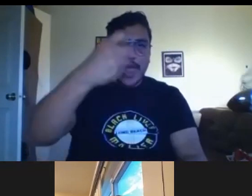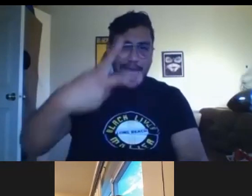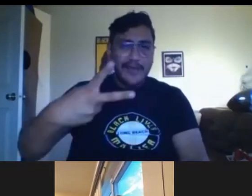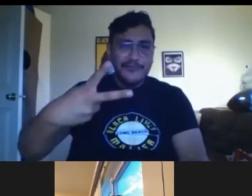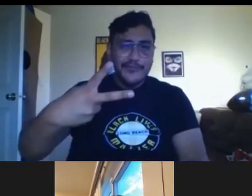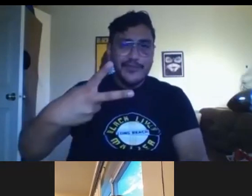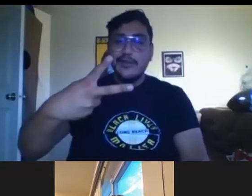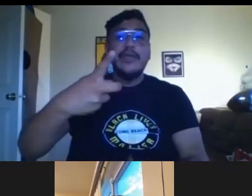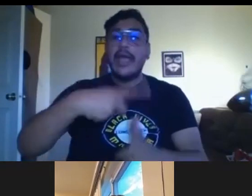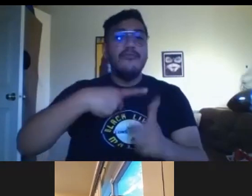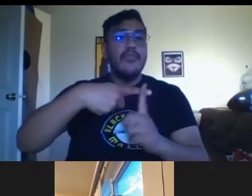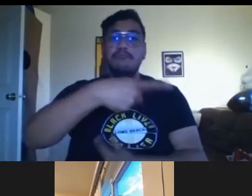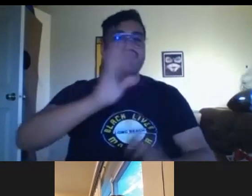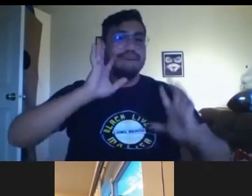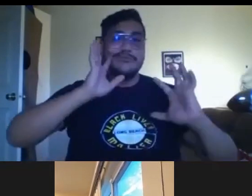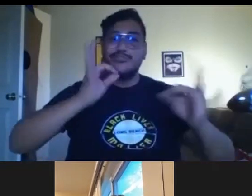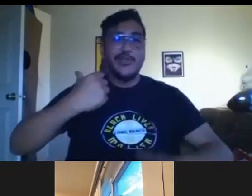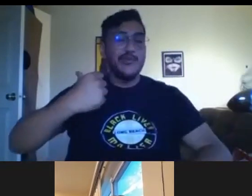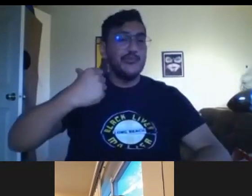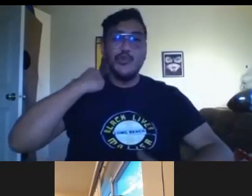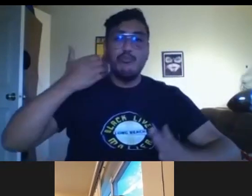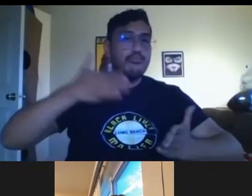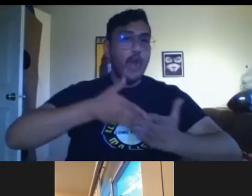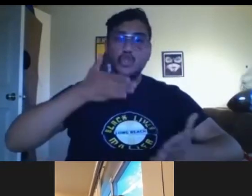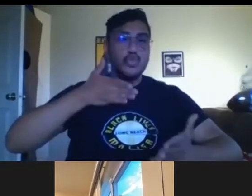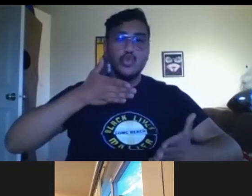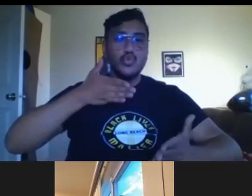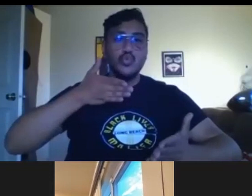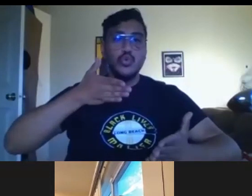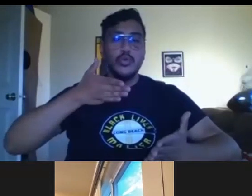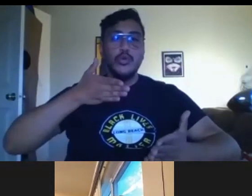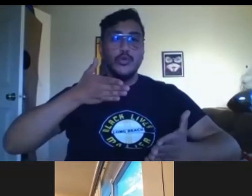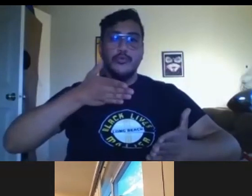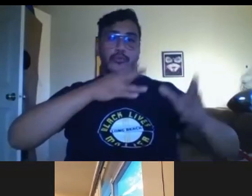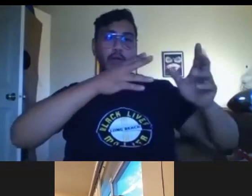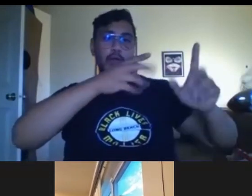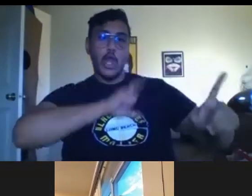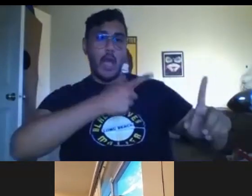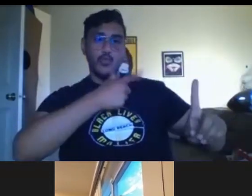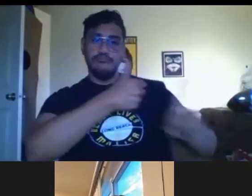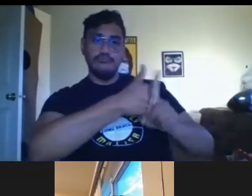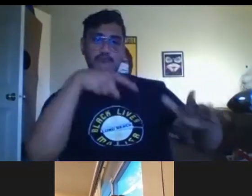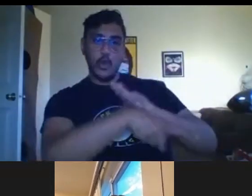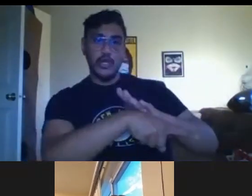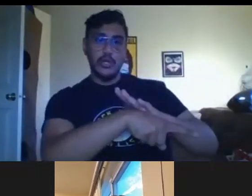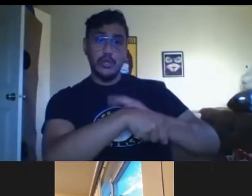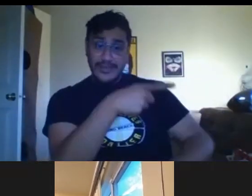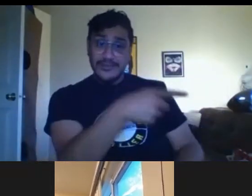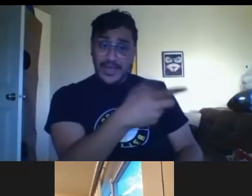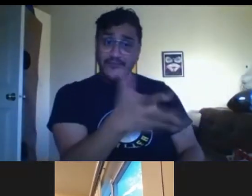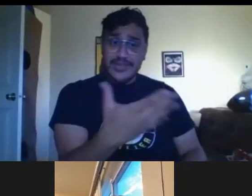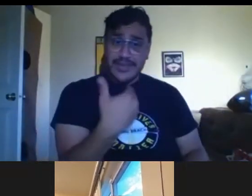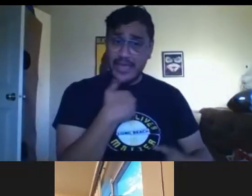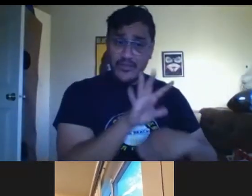And they decided not to prosecute the cop that murdered my son, even though they initially had the video before I ever got a hold of it, and